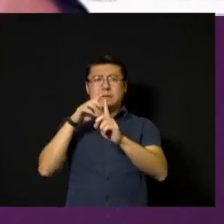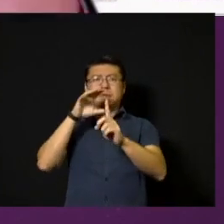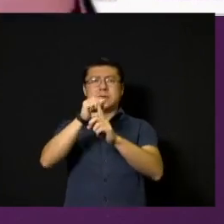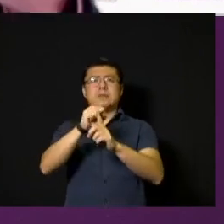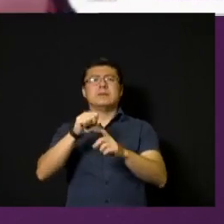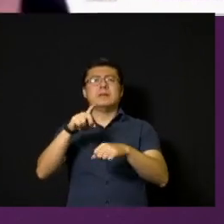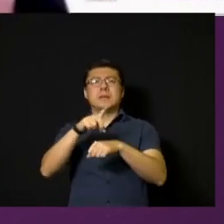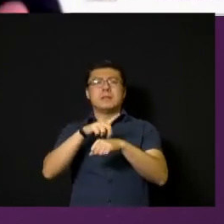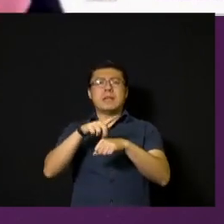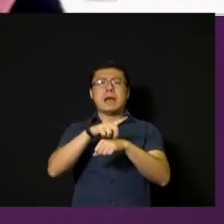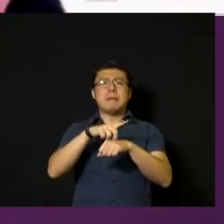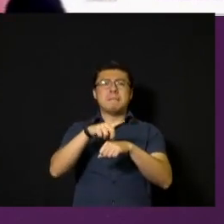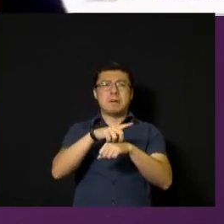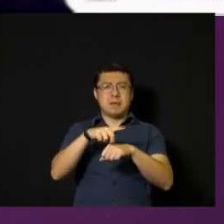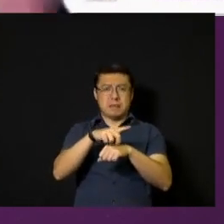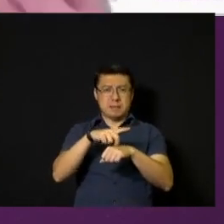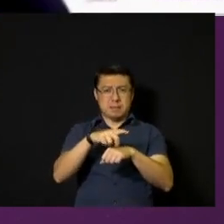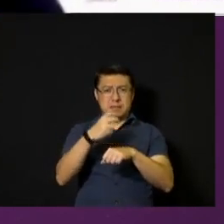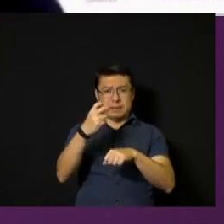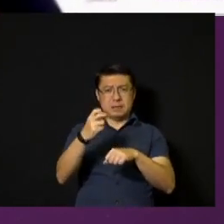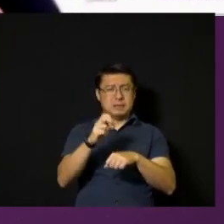diamond. That's why it's diamond.